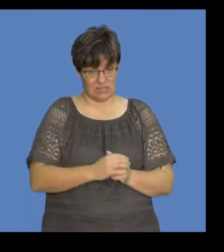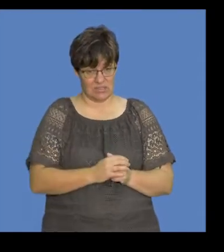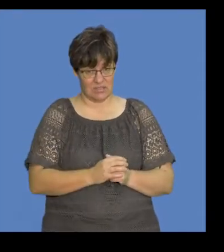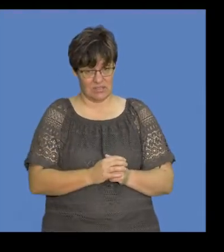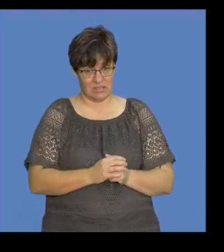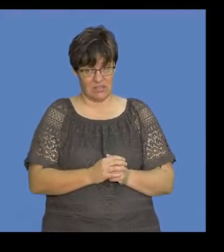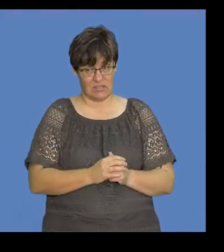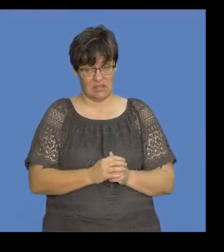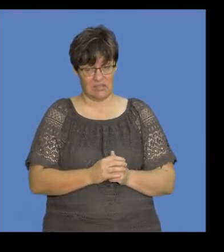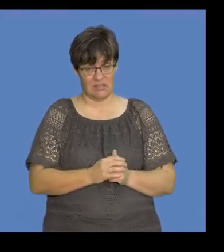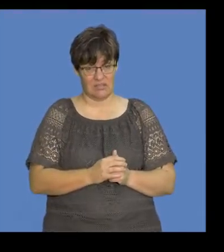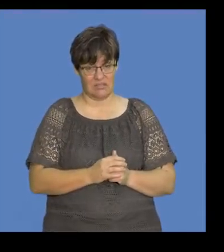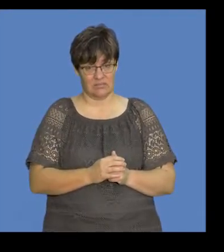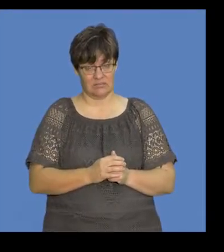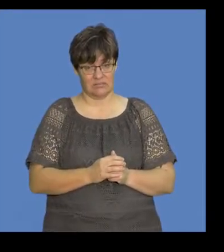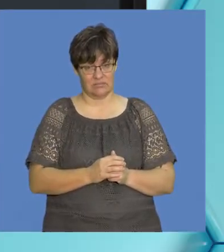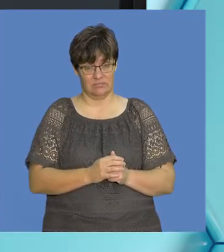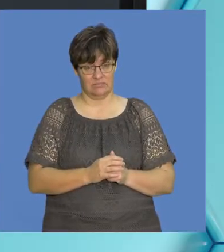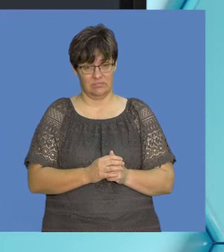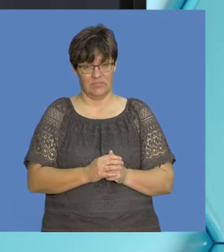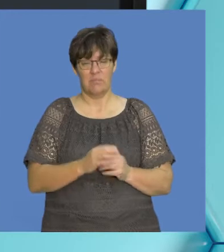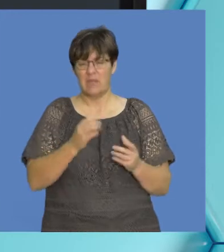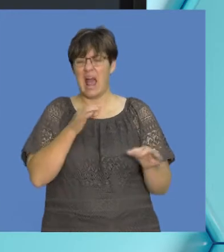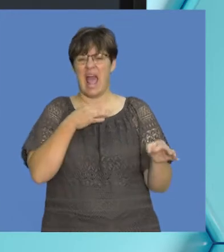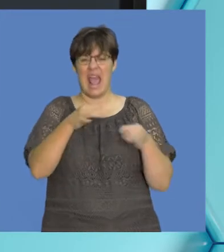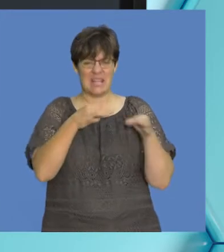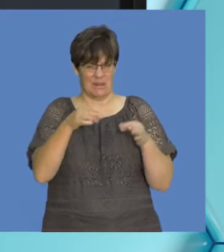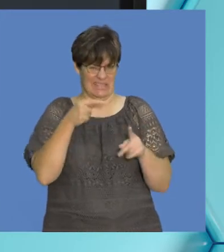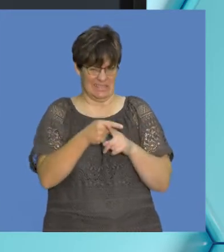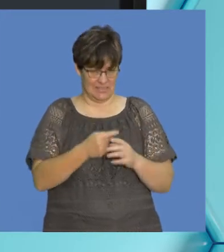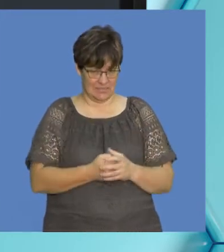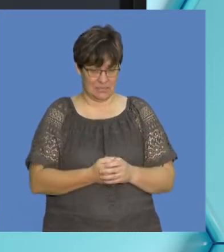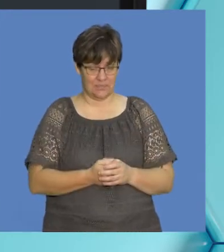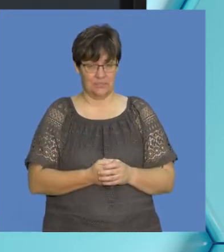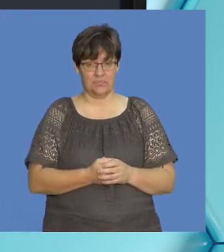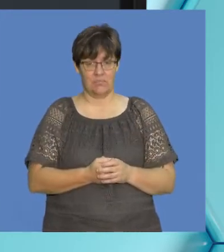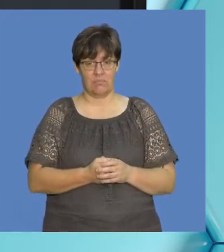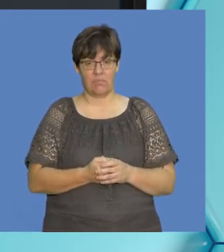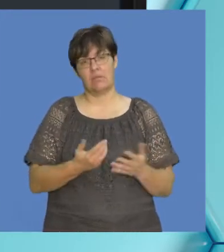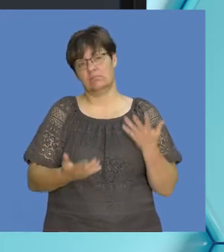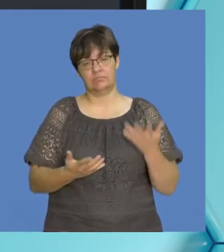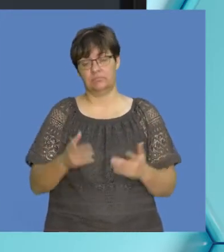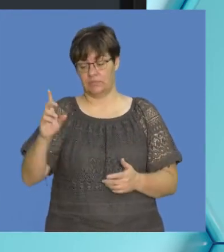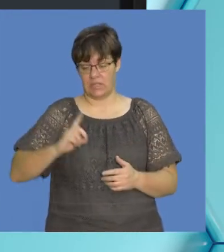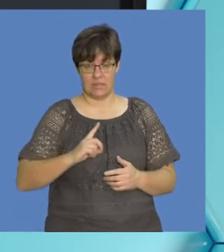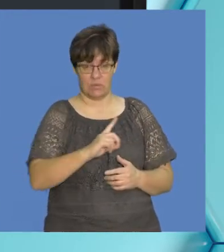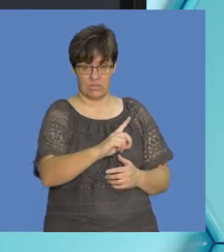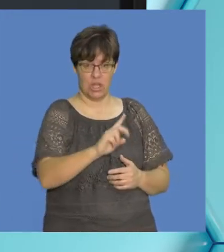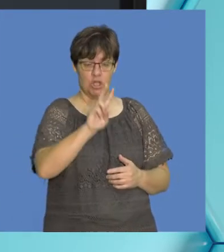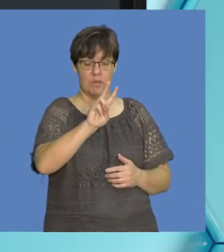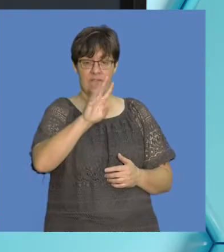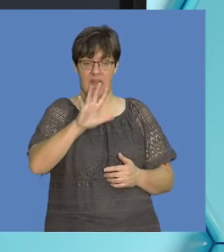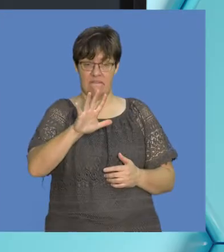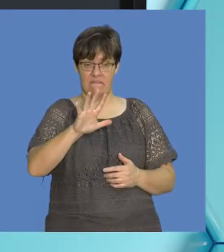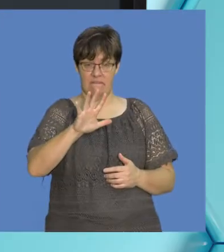And let me just use a bit of time to explain this one here. If you've made a deposit on the 25th of